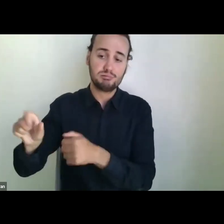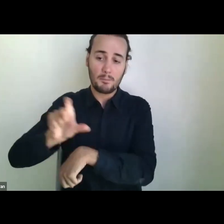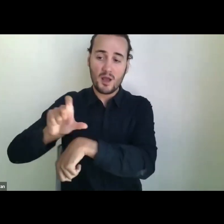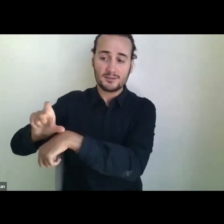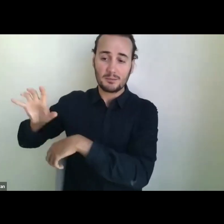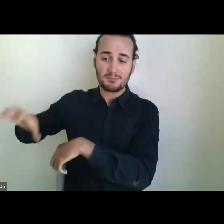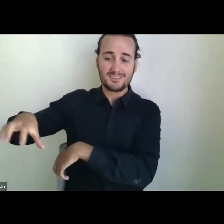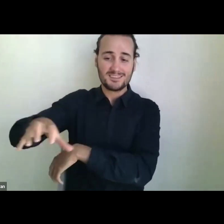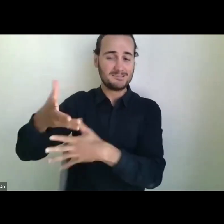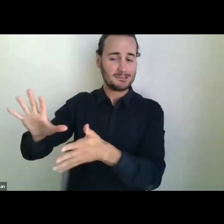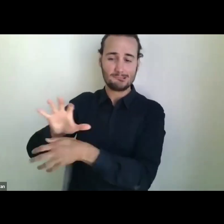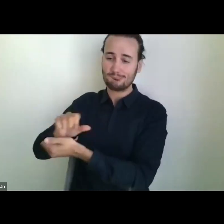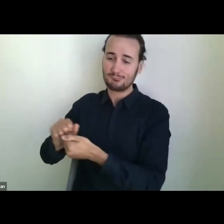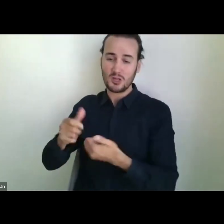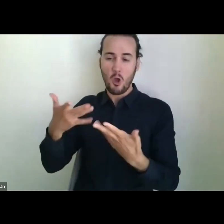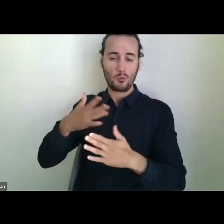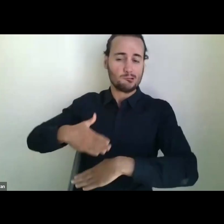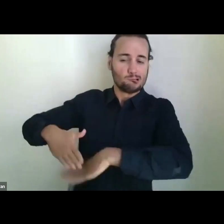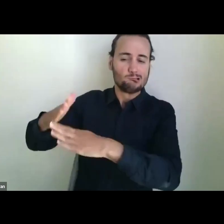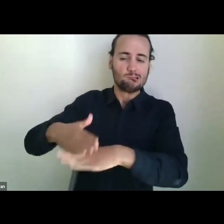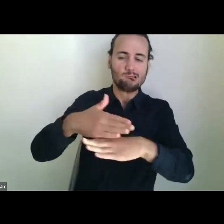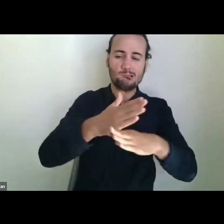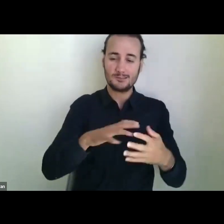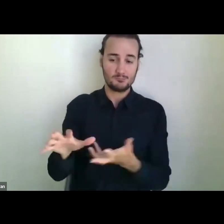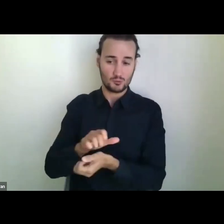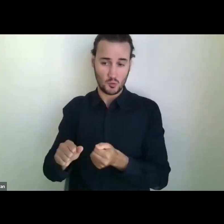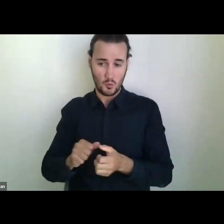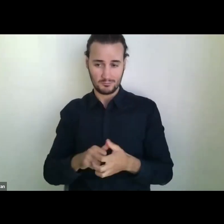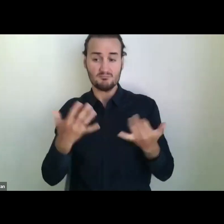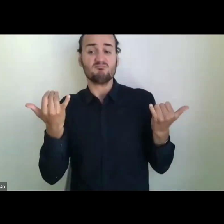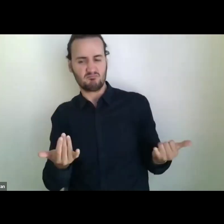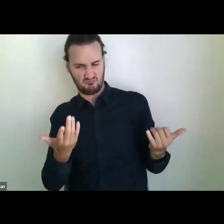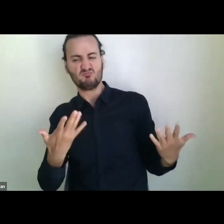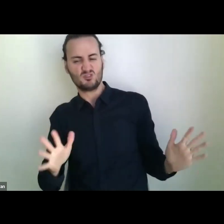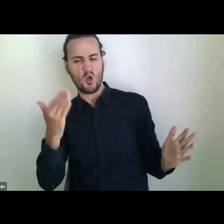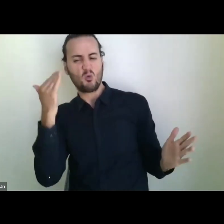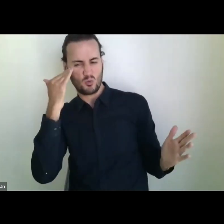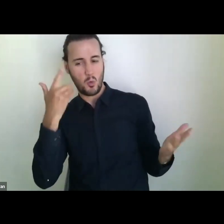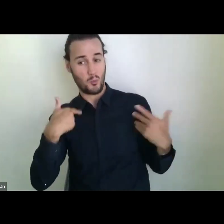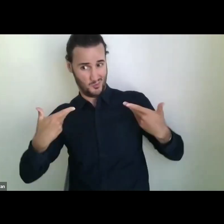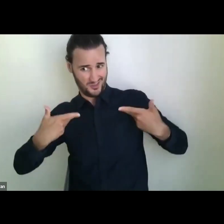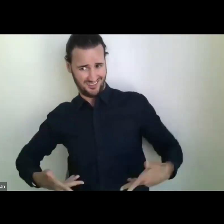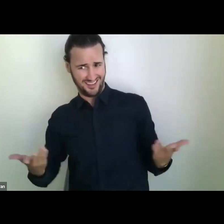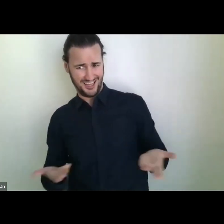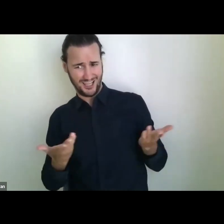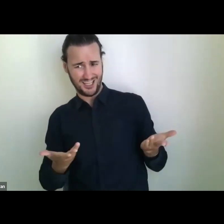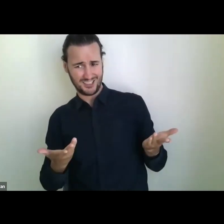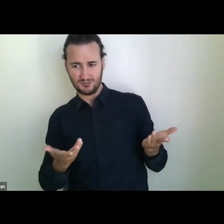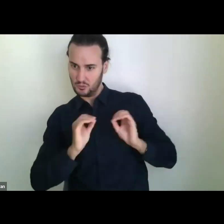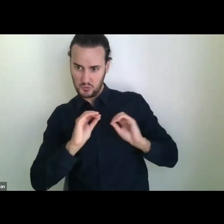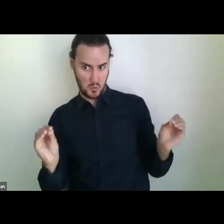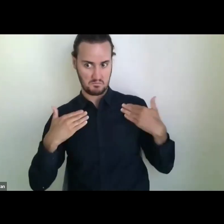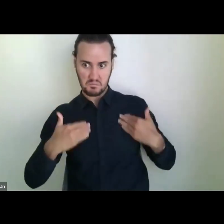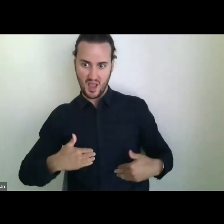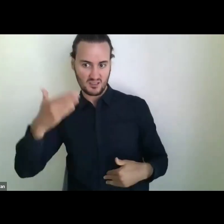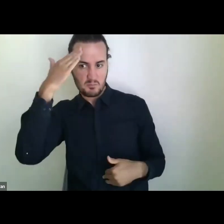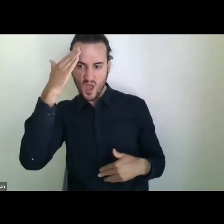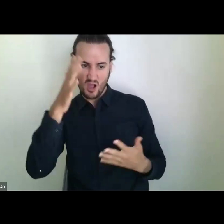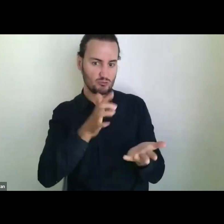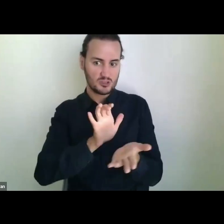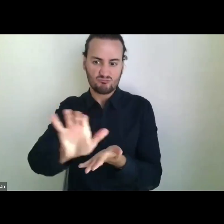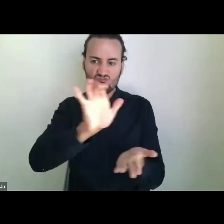with rubble and rocks. And they know that where we're from, no body mind is ever abandoned or left